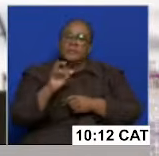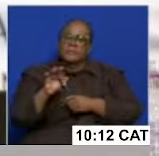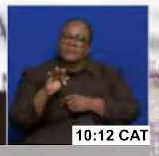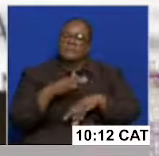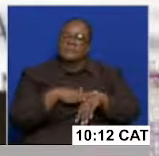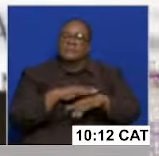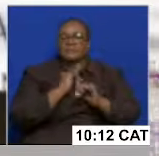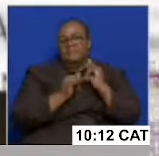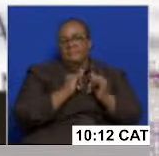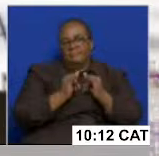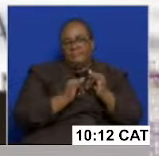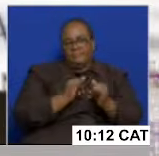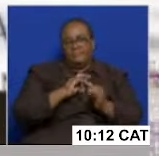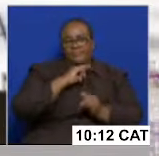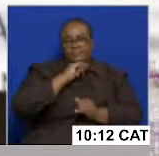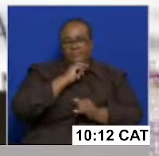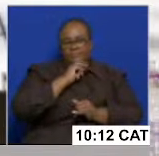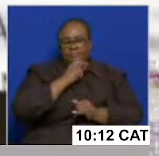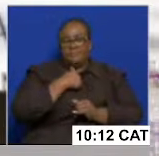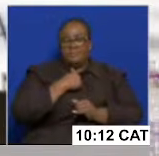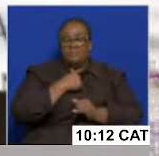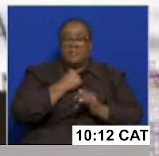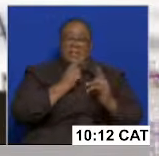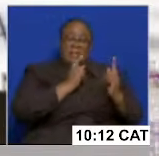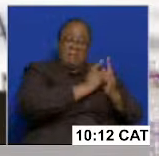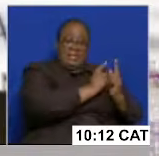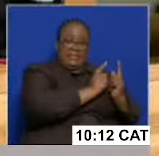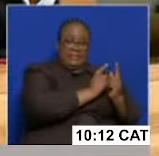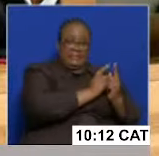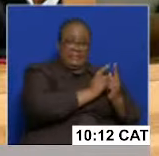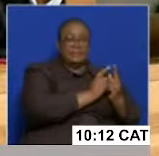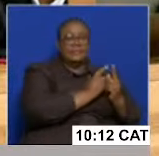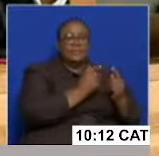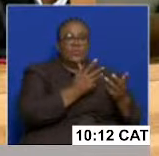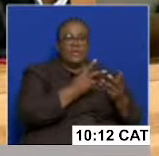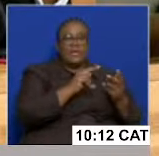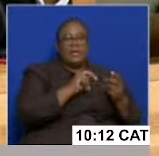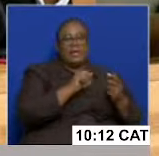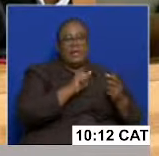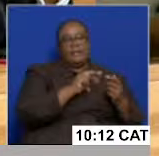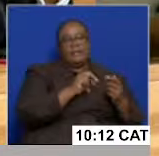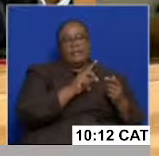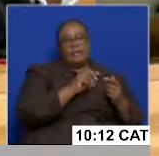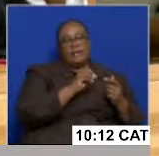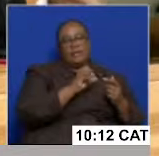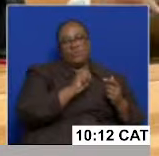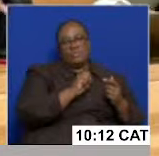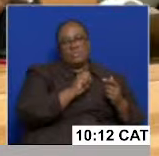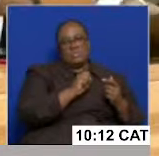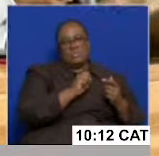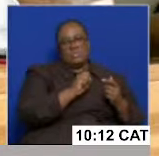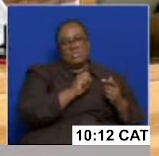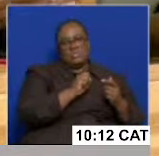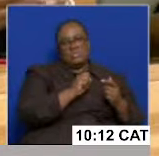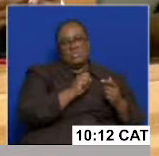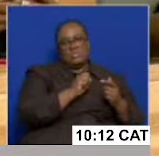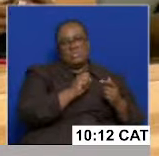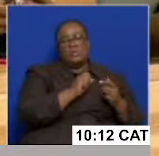a.m., I met with Mr. Mkwanazi at Nando's located at Michelle Avenue of Ramp on R59,